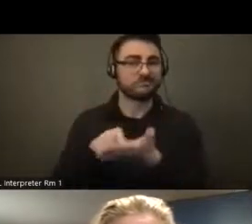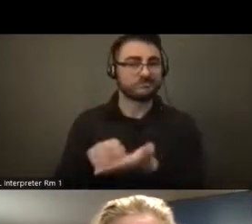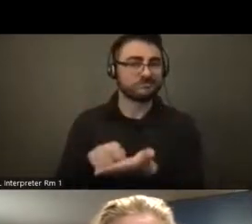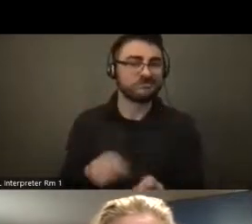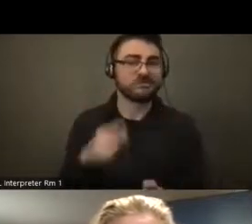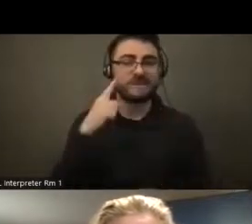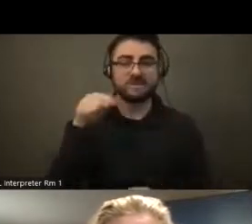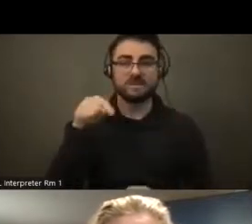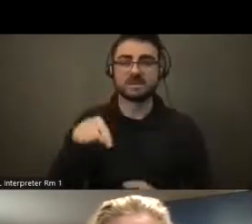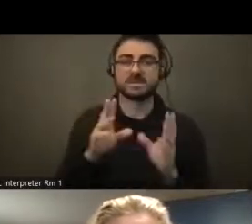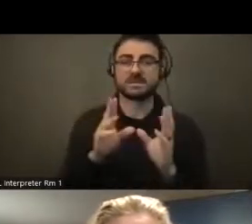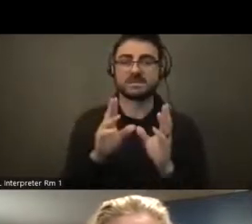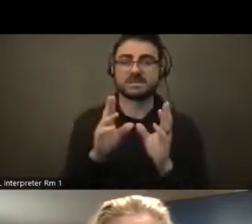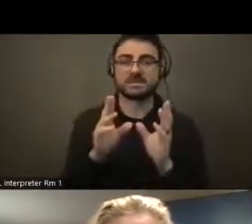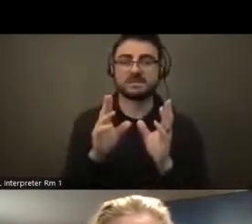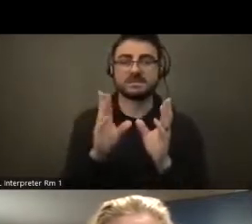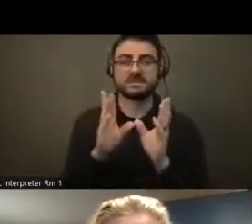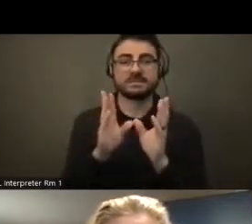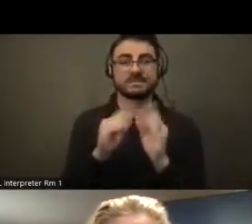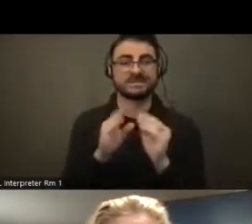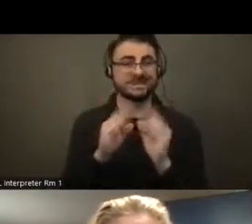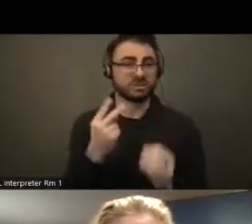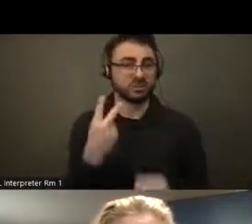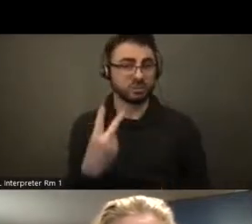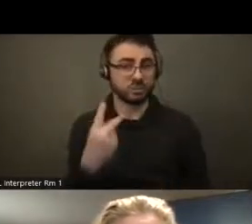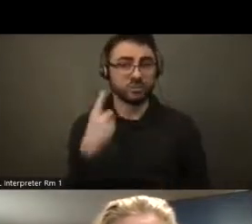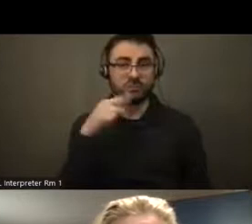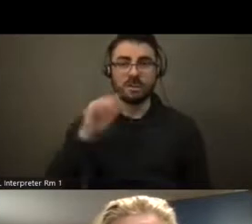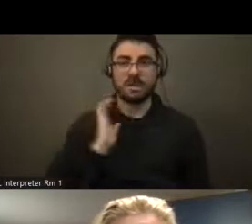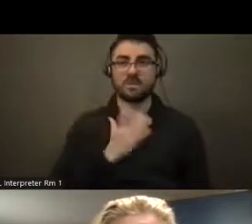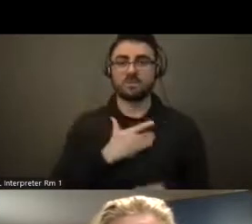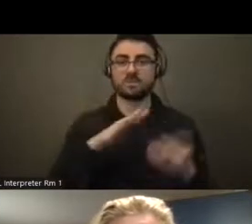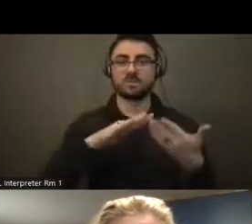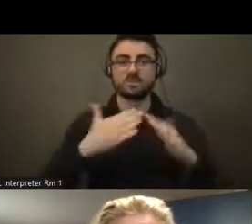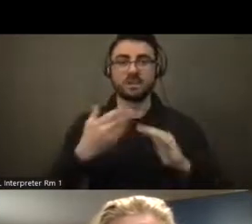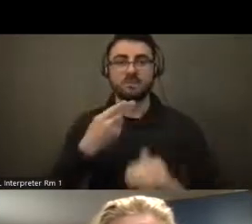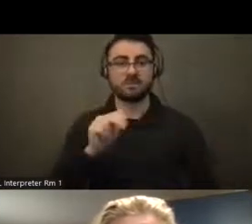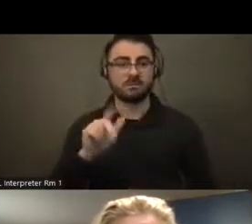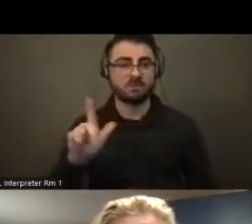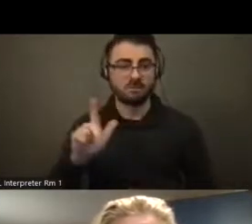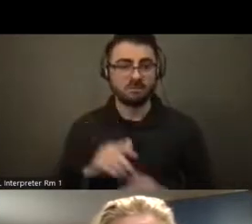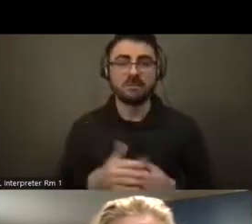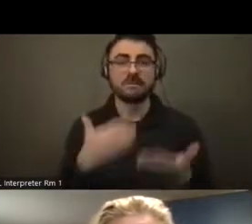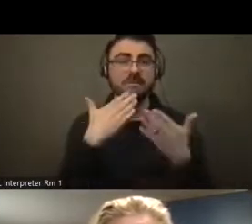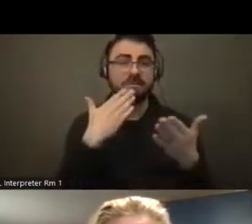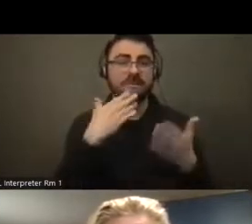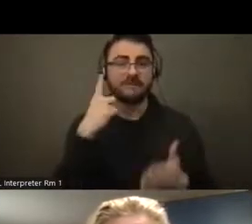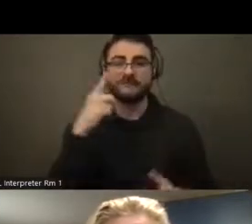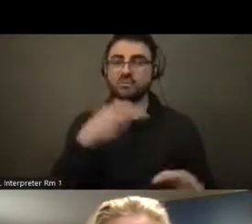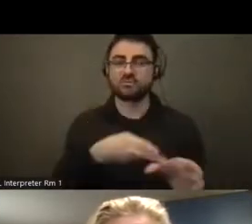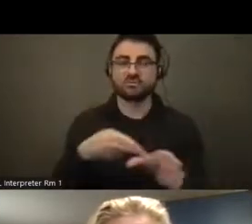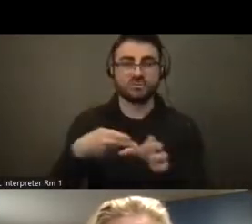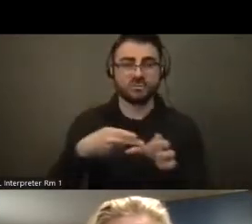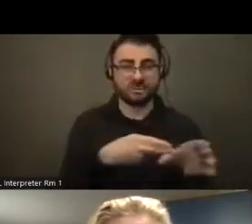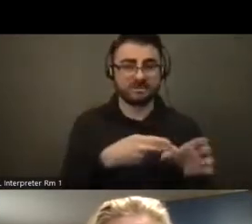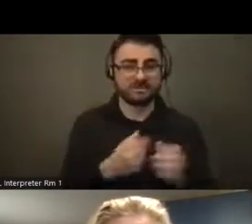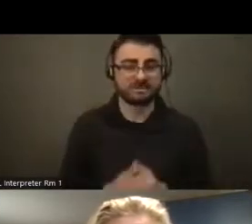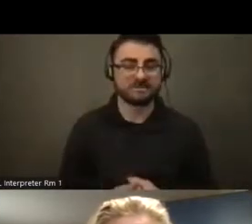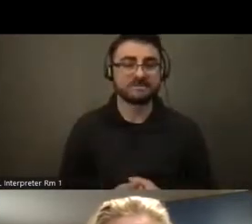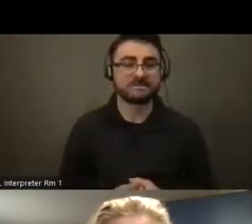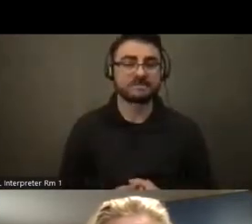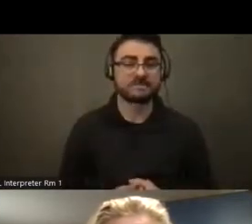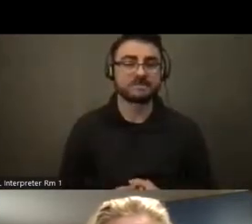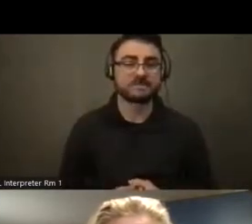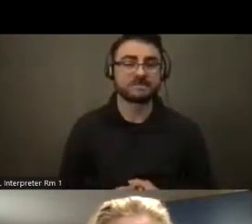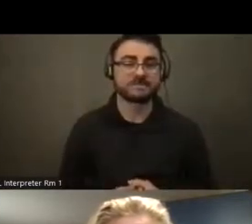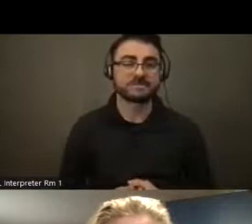town hall. Thank you, everybody, for joining us. And if you have any questions, we're going to start with